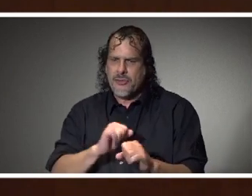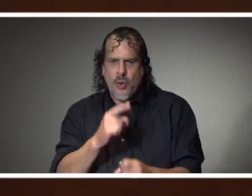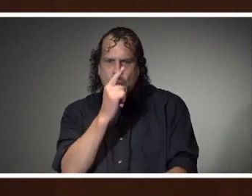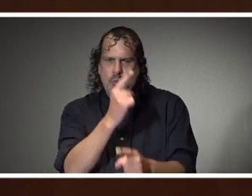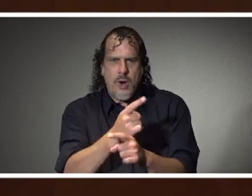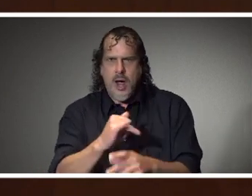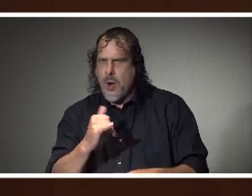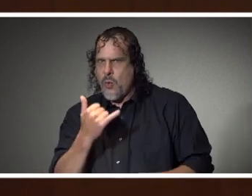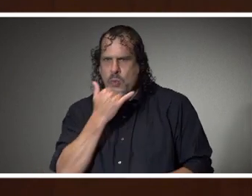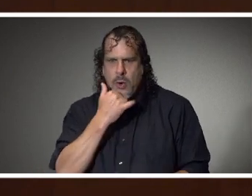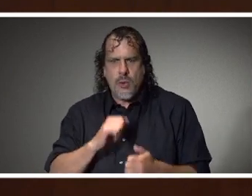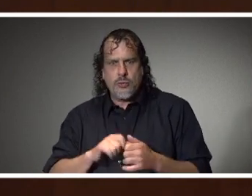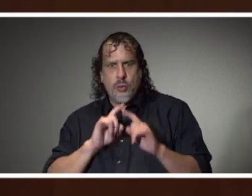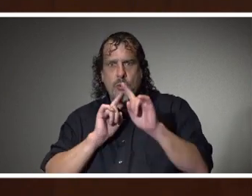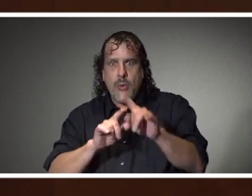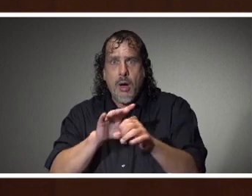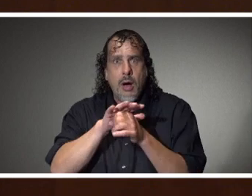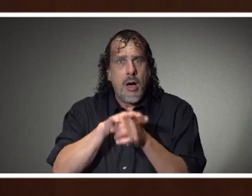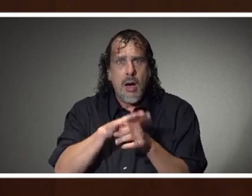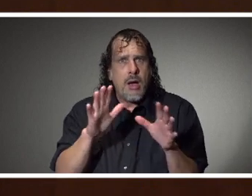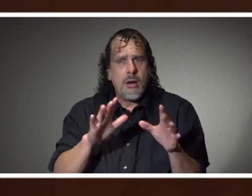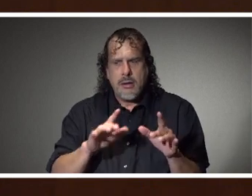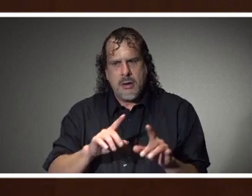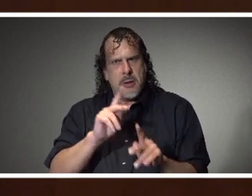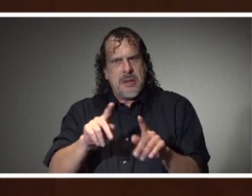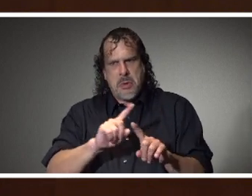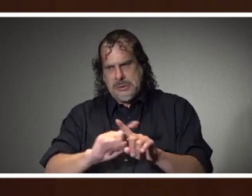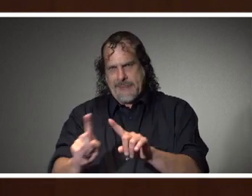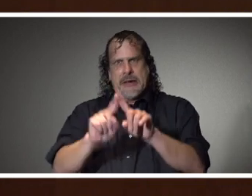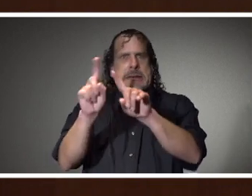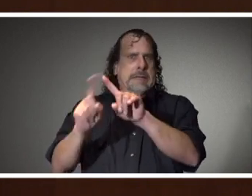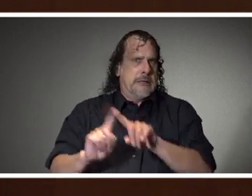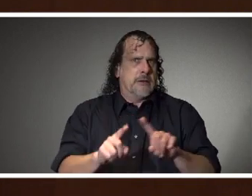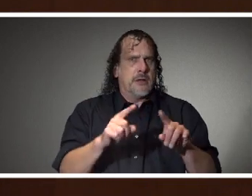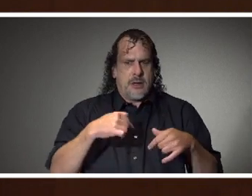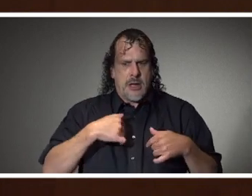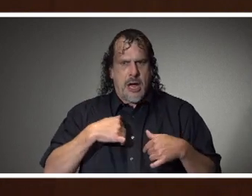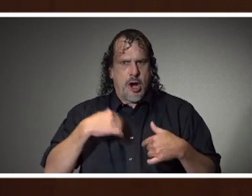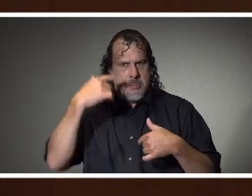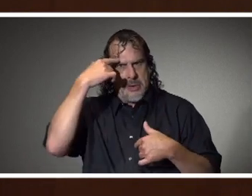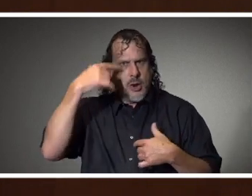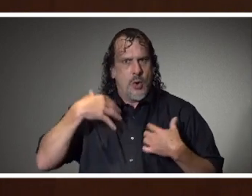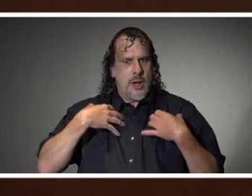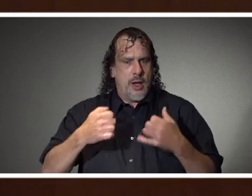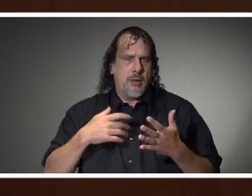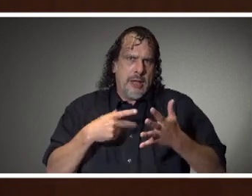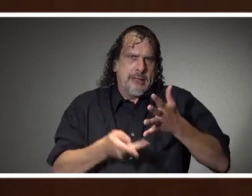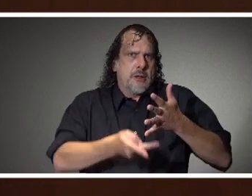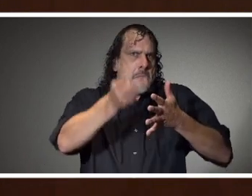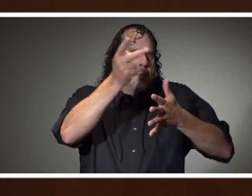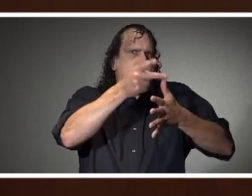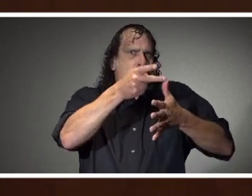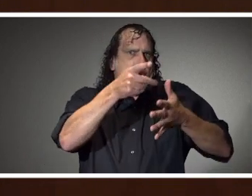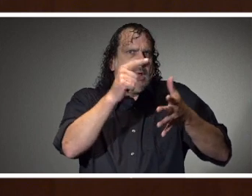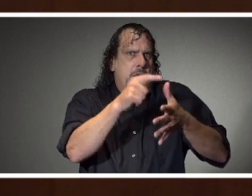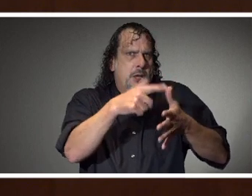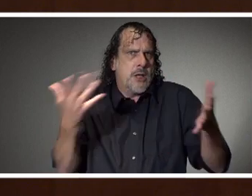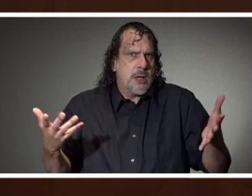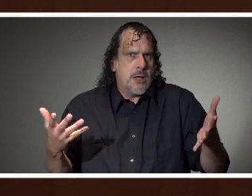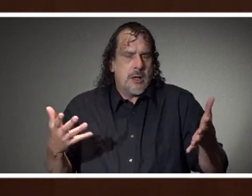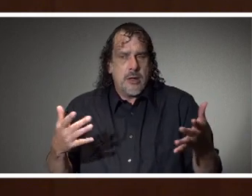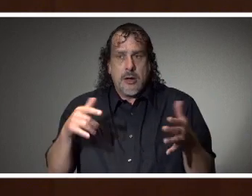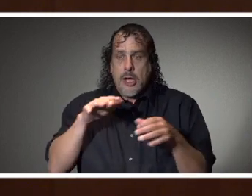stress. Everyone responds to it differently, and we have to make our mental health a priority. Stress during an outbreak like